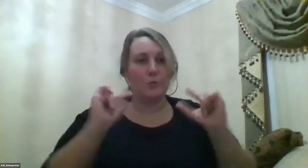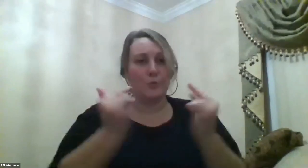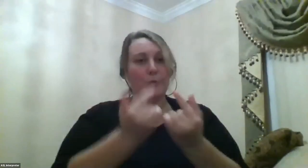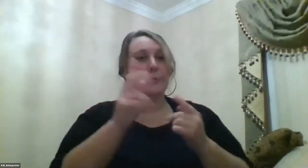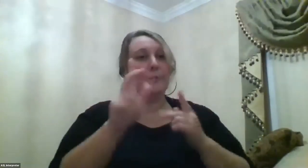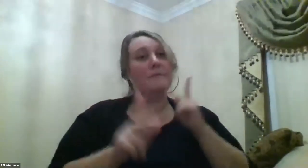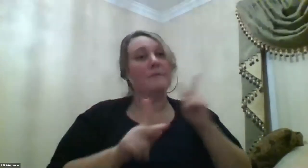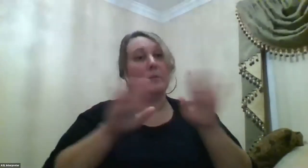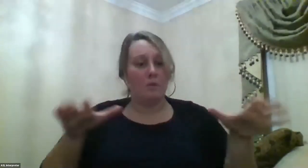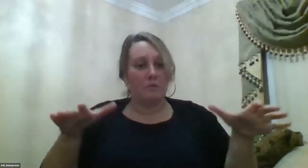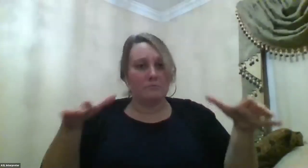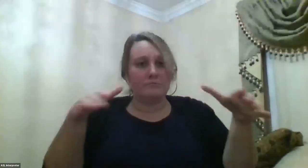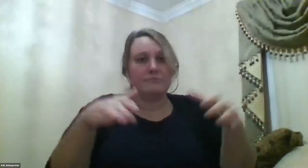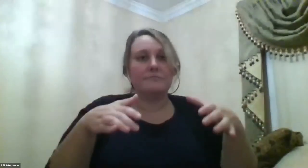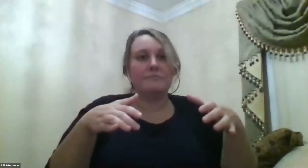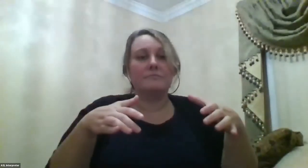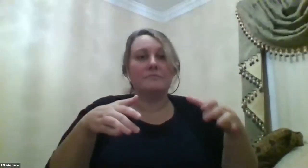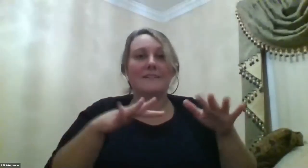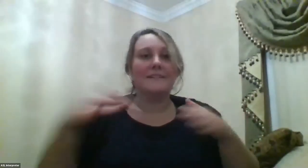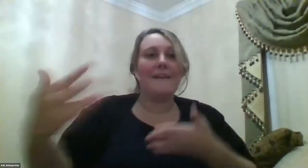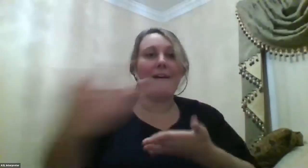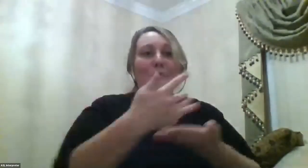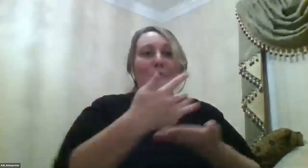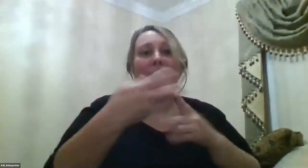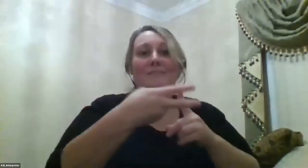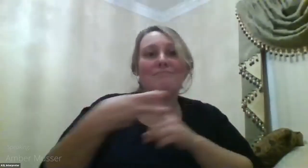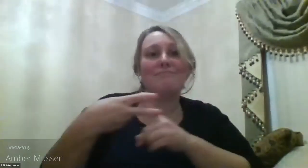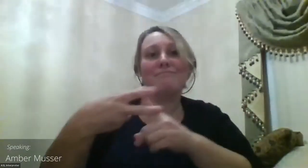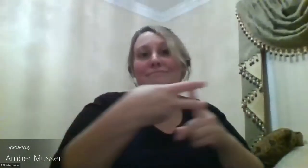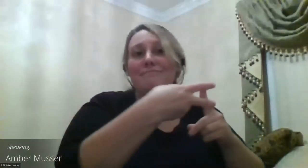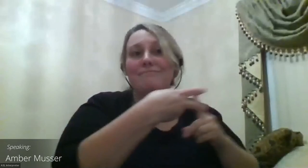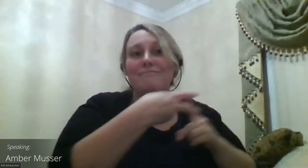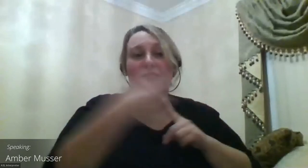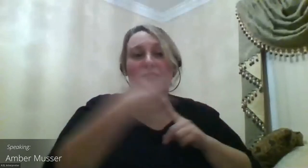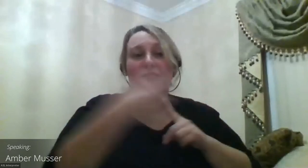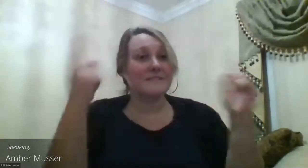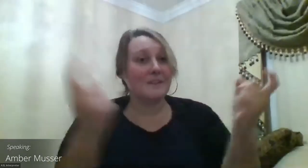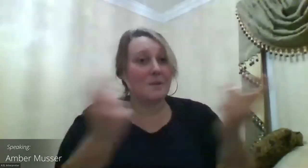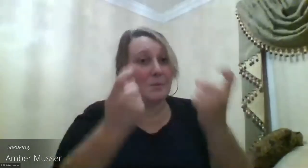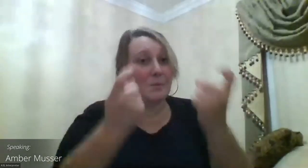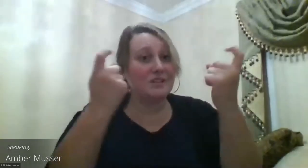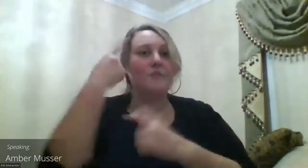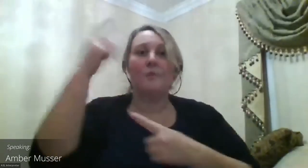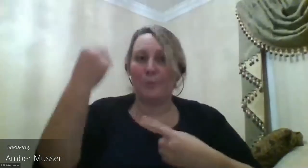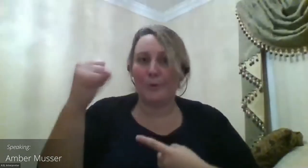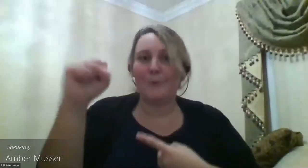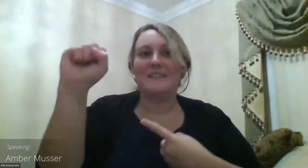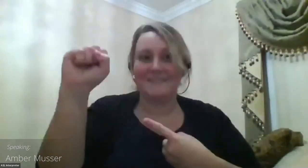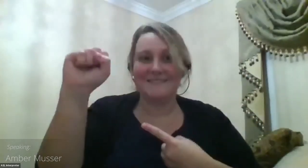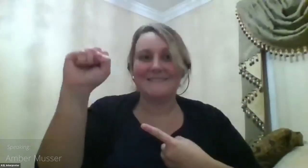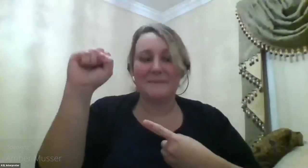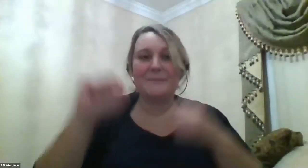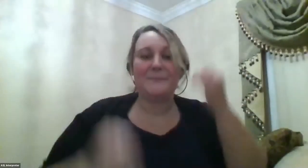celebration and protest. Um, and I think this is just sort of to clarify, where will the window installation be?